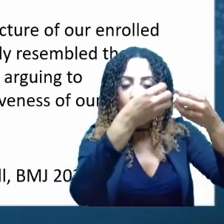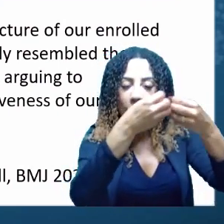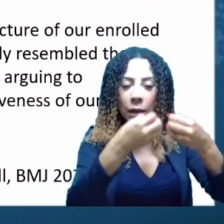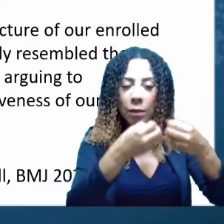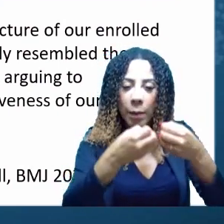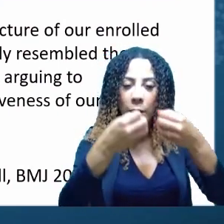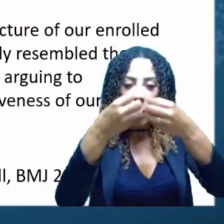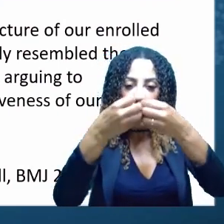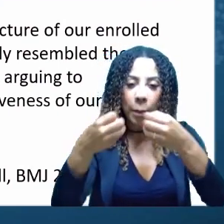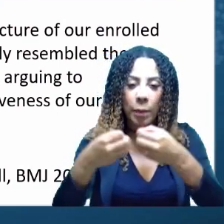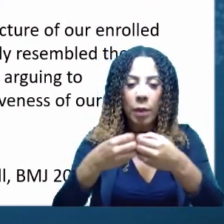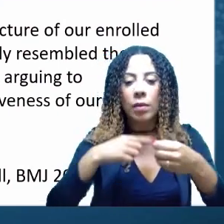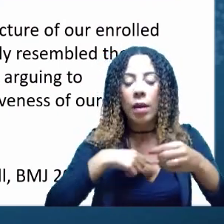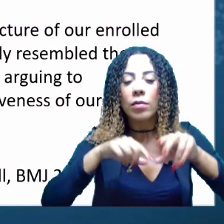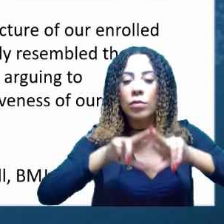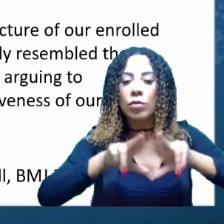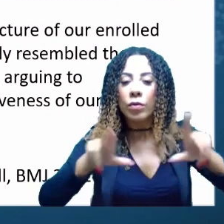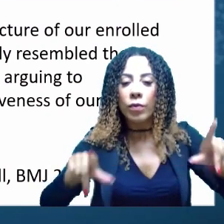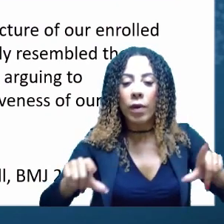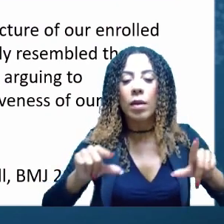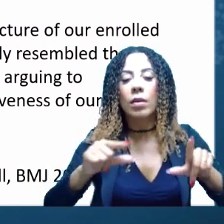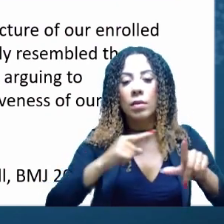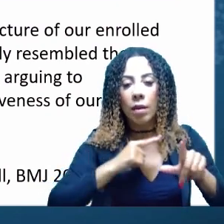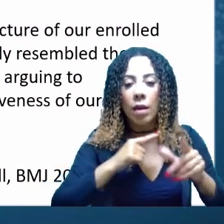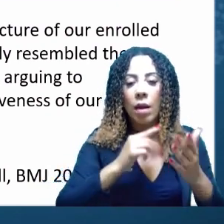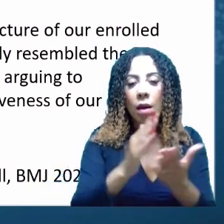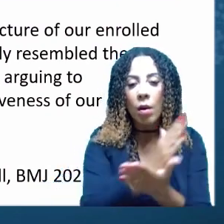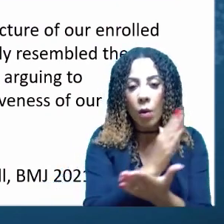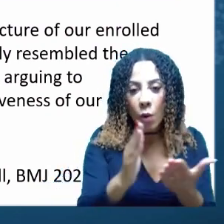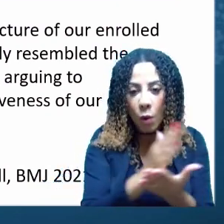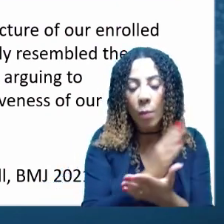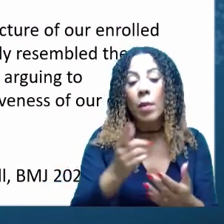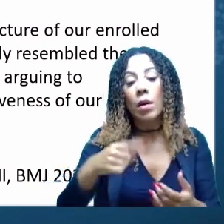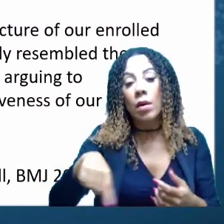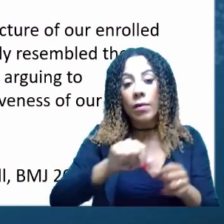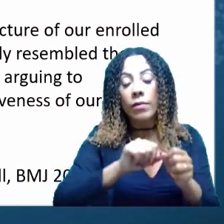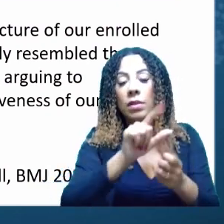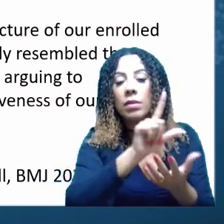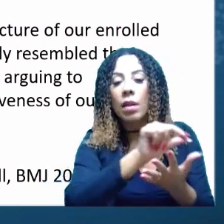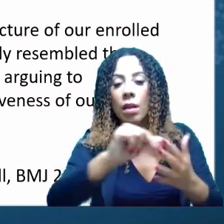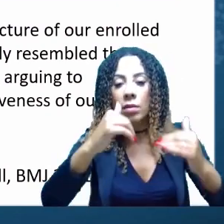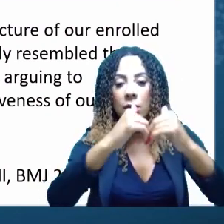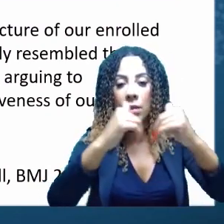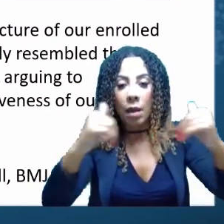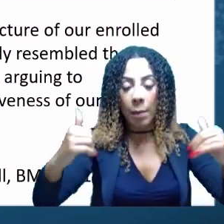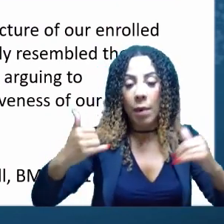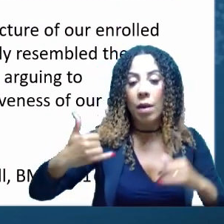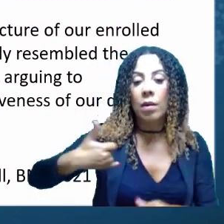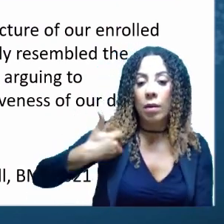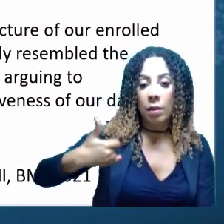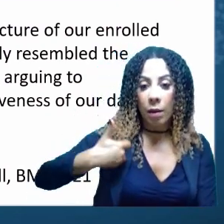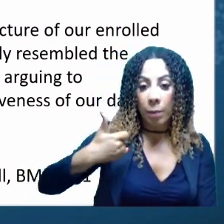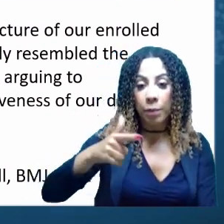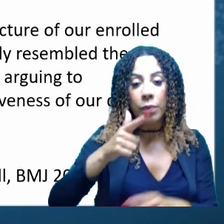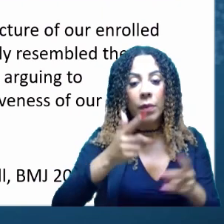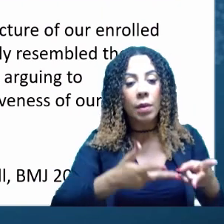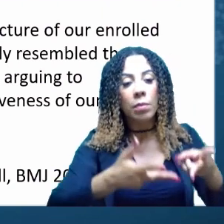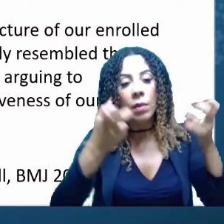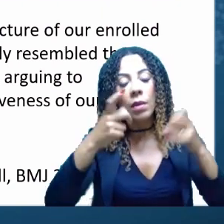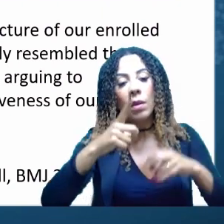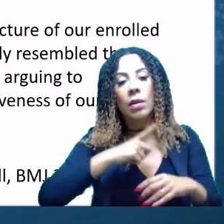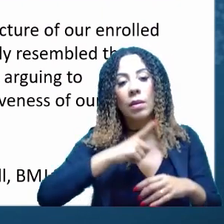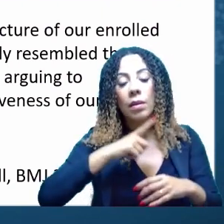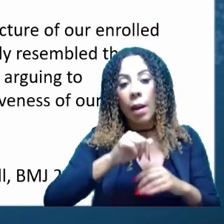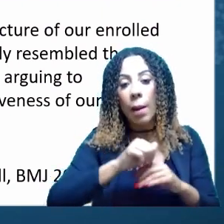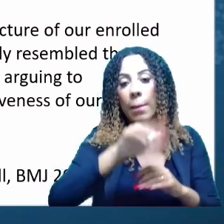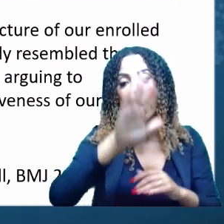break it down by age, you see that the prevalence of the COVID positivity rate amongst the deceased individuals tended to